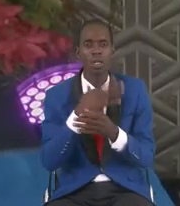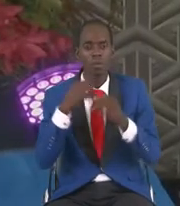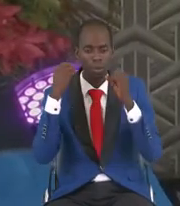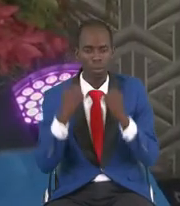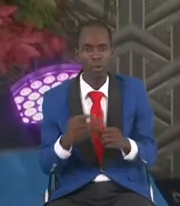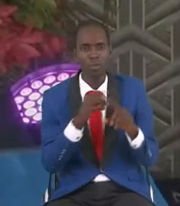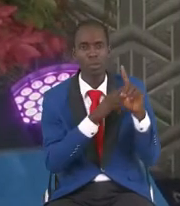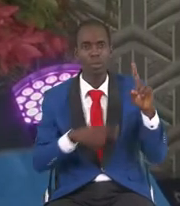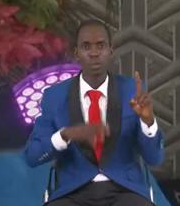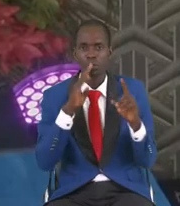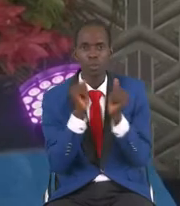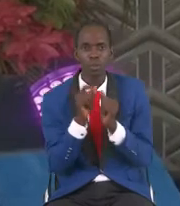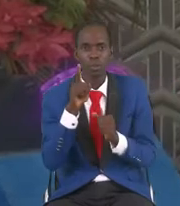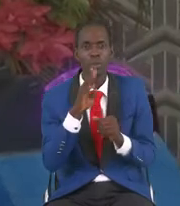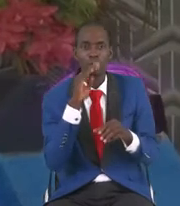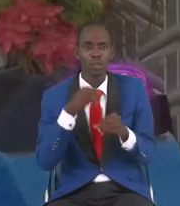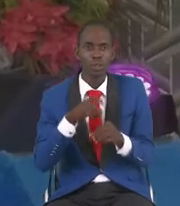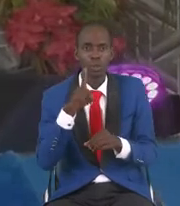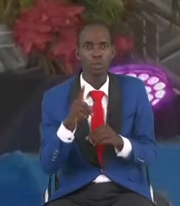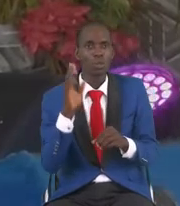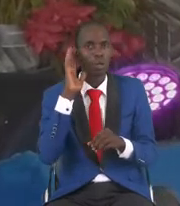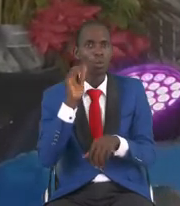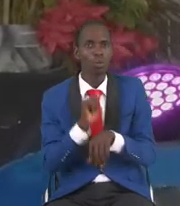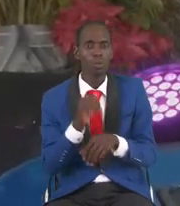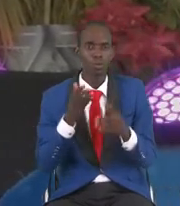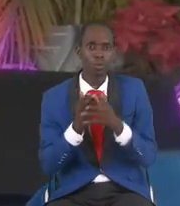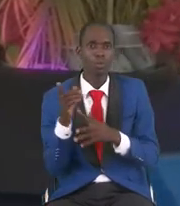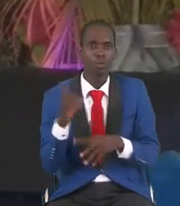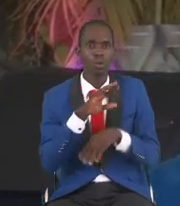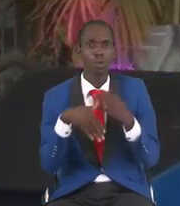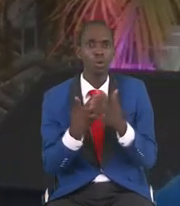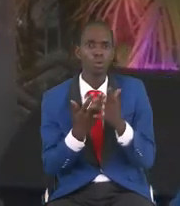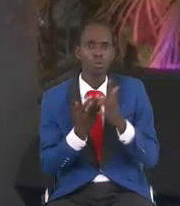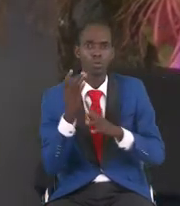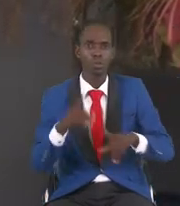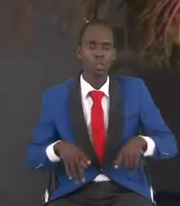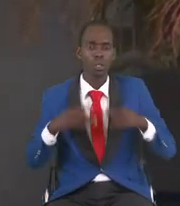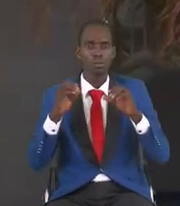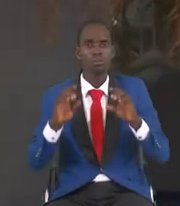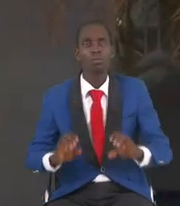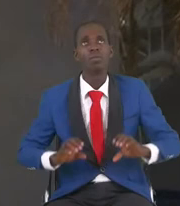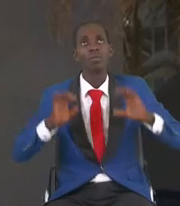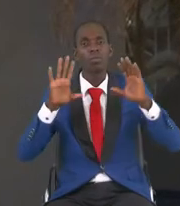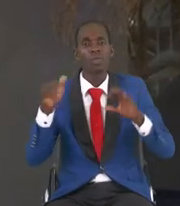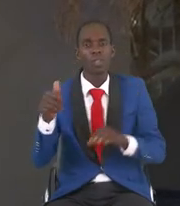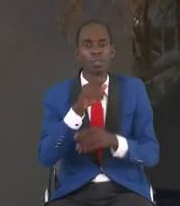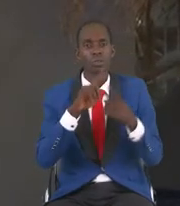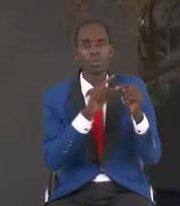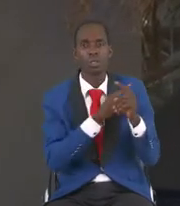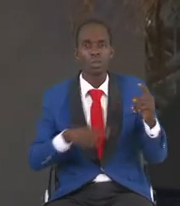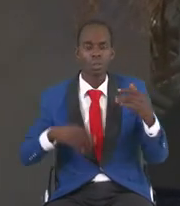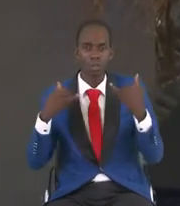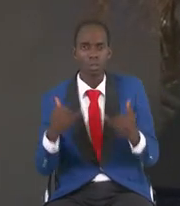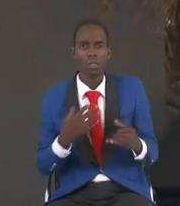you, will be you, and will walk through you all through your life. Dedicate yourself to the Lord now, and all the things